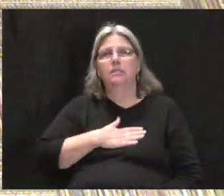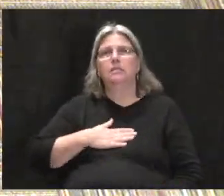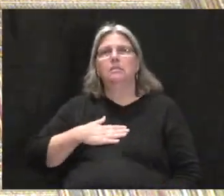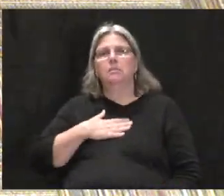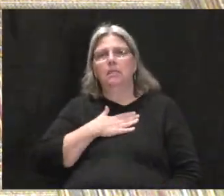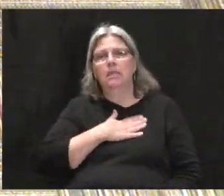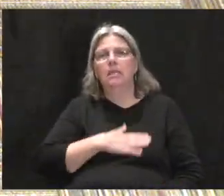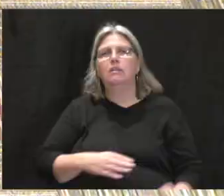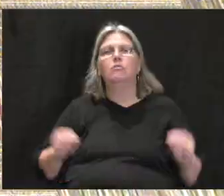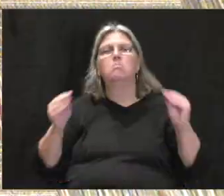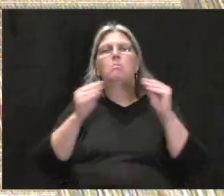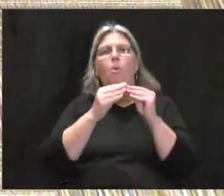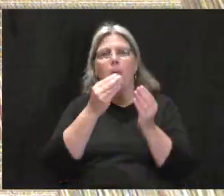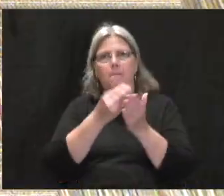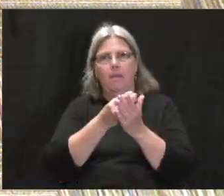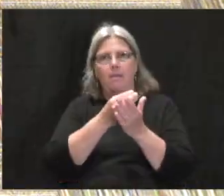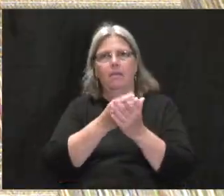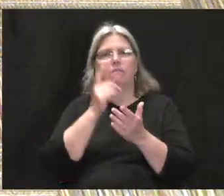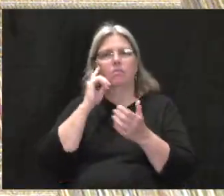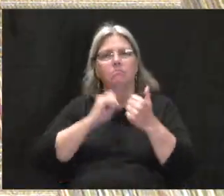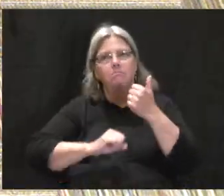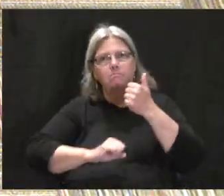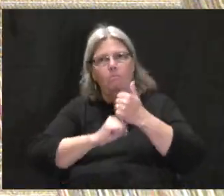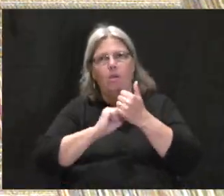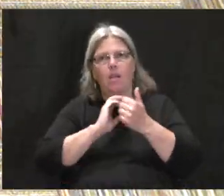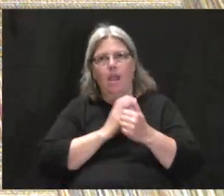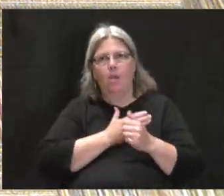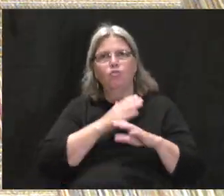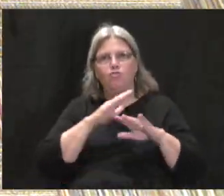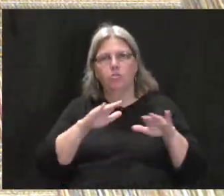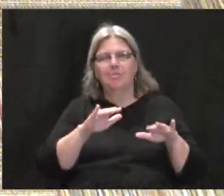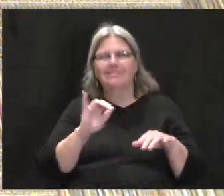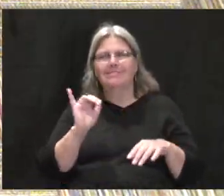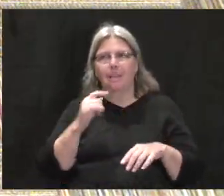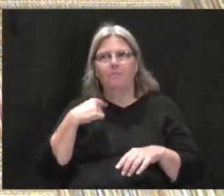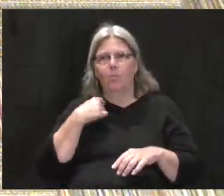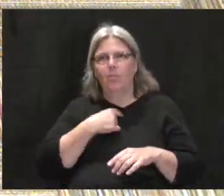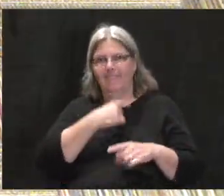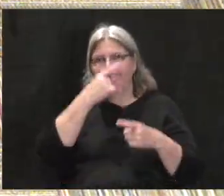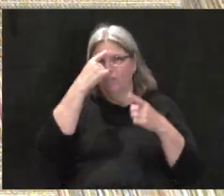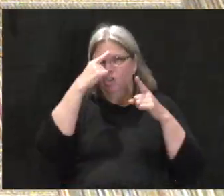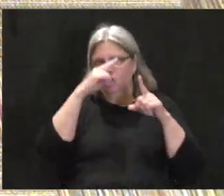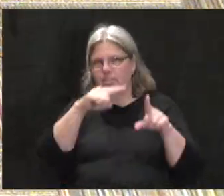Apologize. Got a couple more important ones in here.